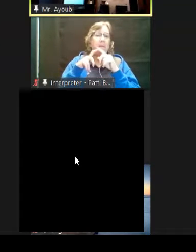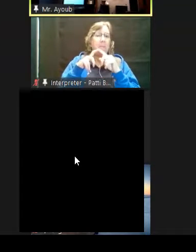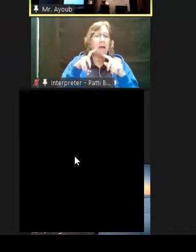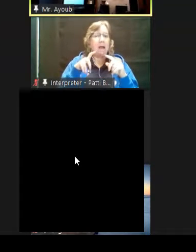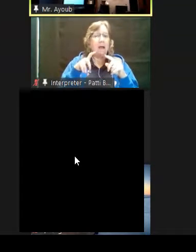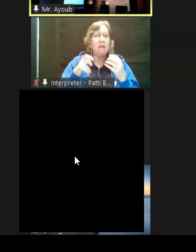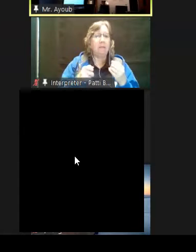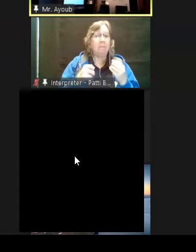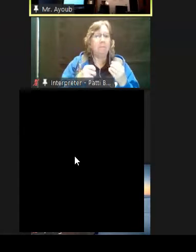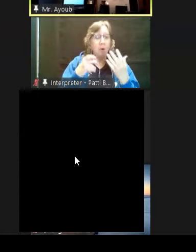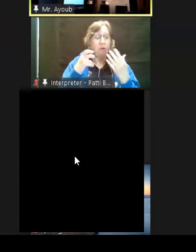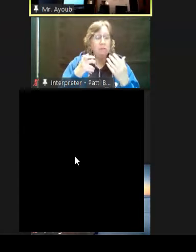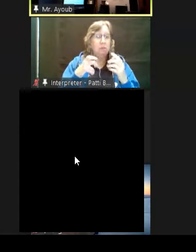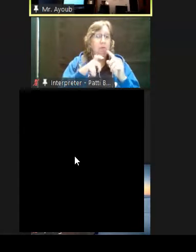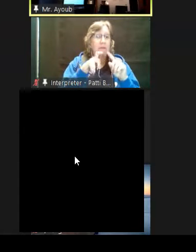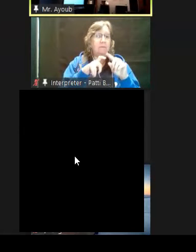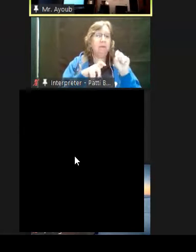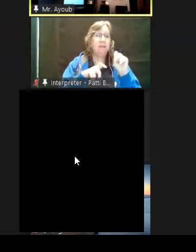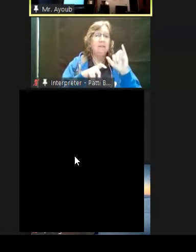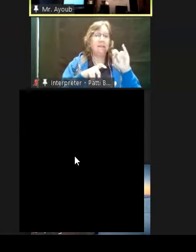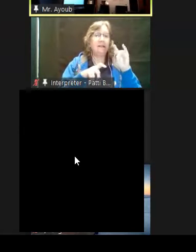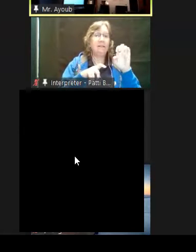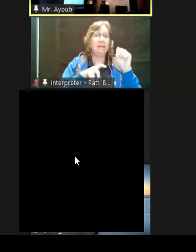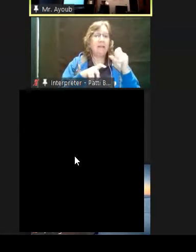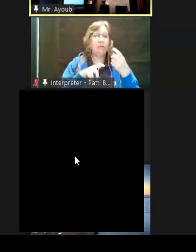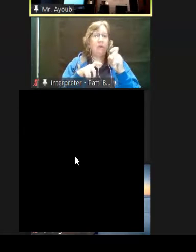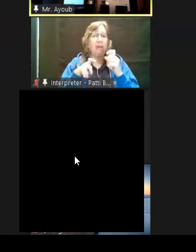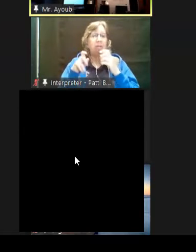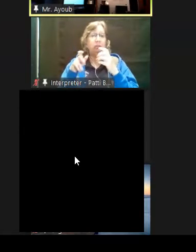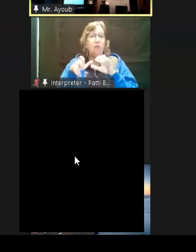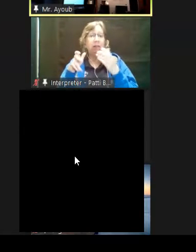had to do it for every website. So then we had